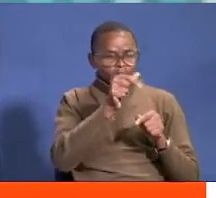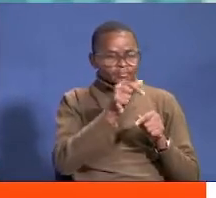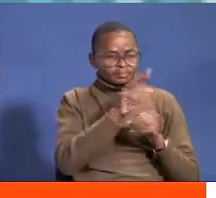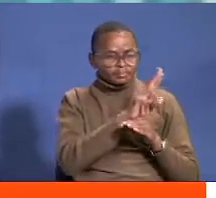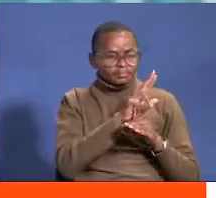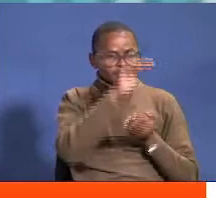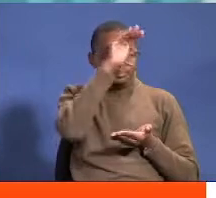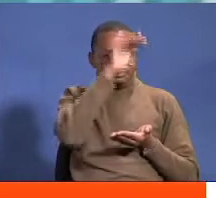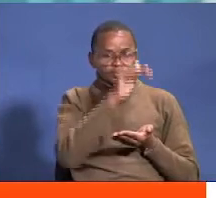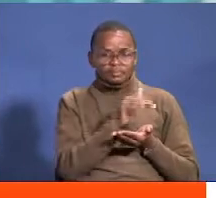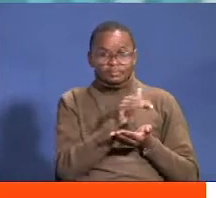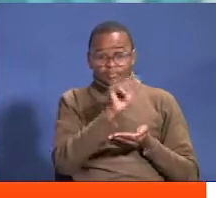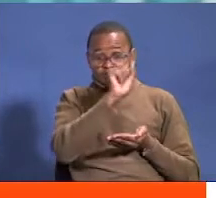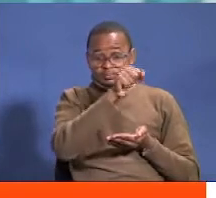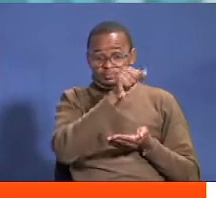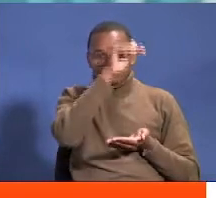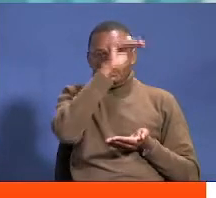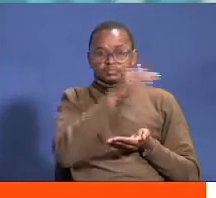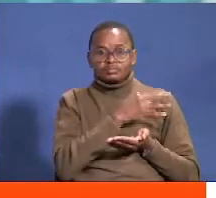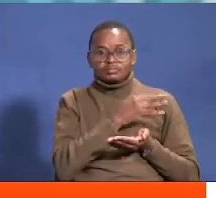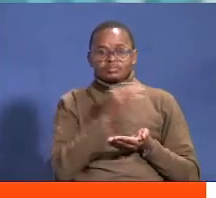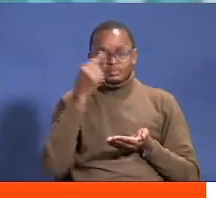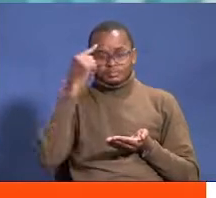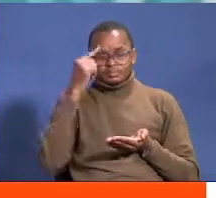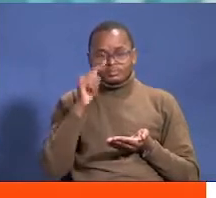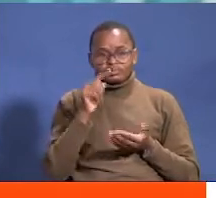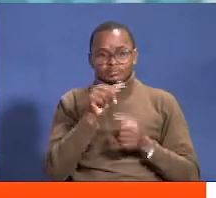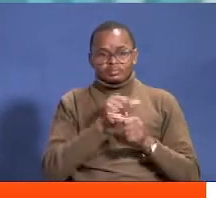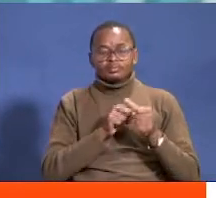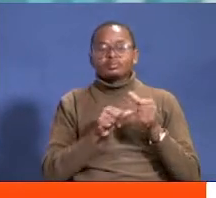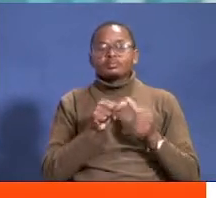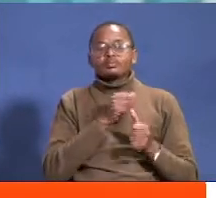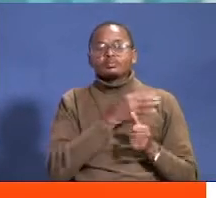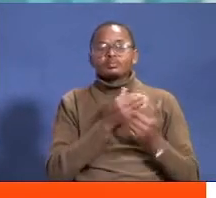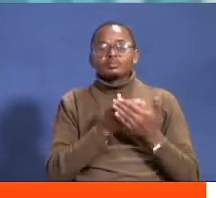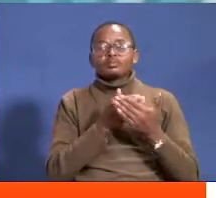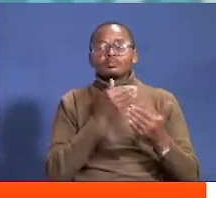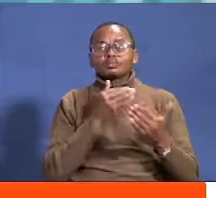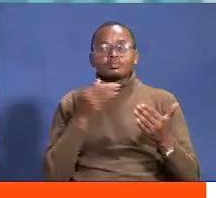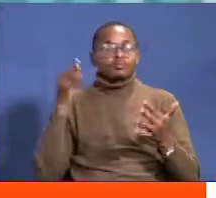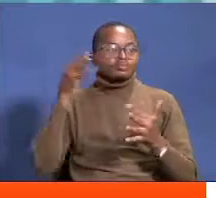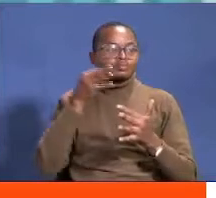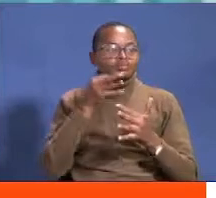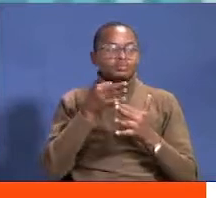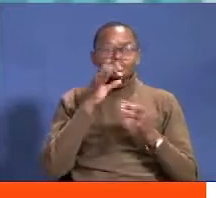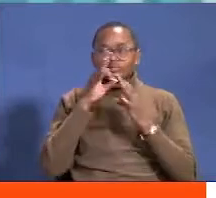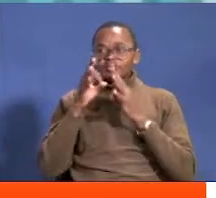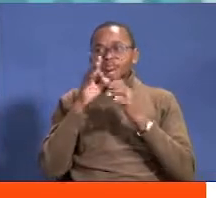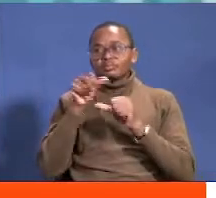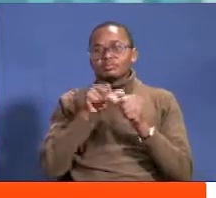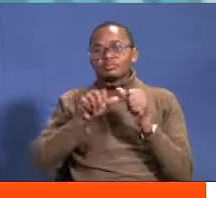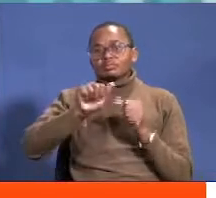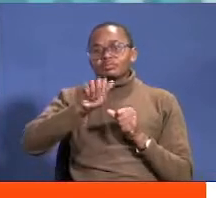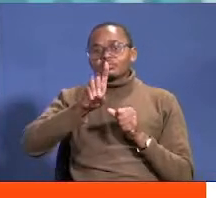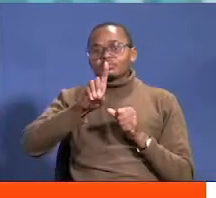really mitigate. Yeah, it's used to mitigate and, of course, conduct adaptation. Right. And before I even go further, maybe just explain briefly about